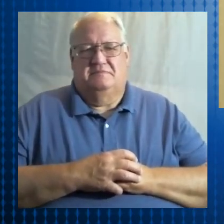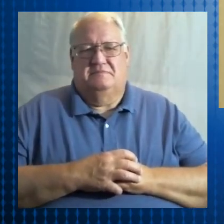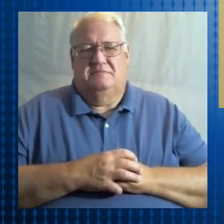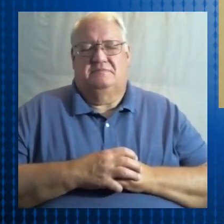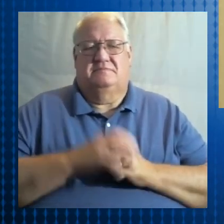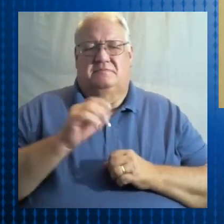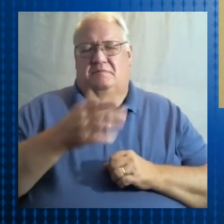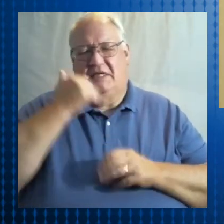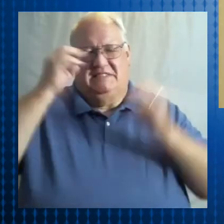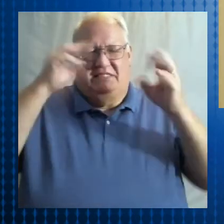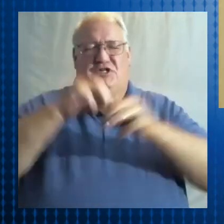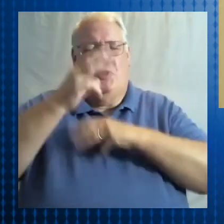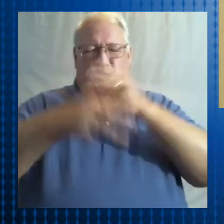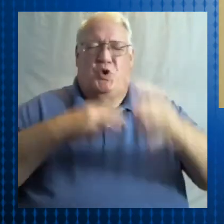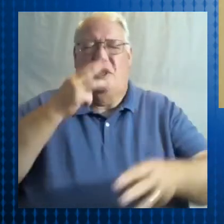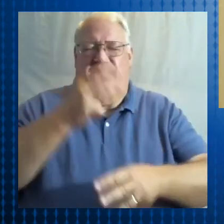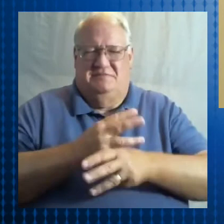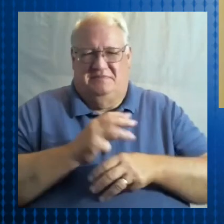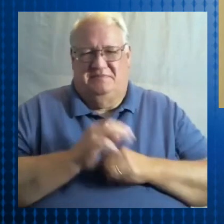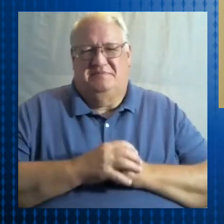Teachers in the whole wide world.